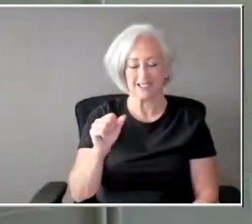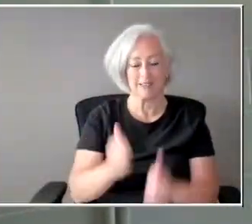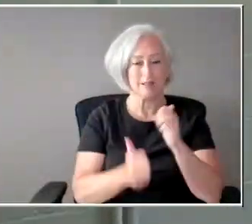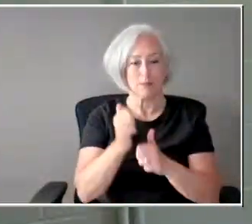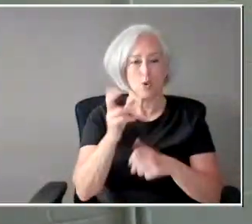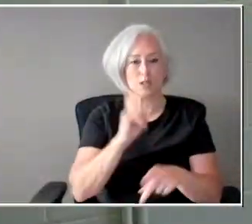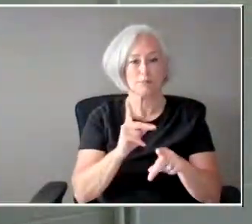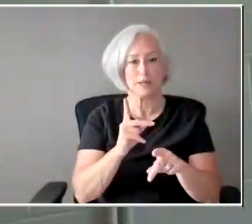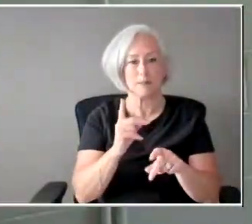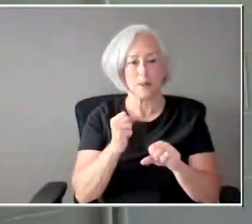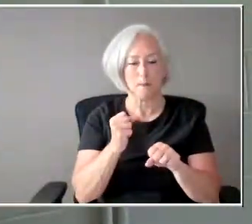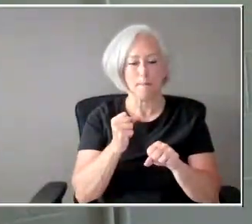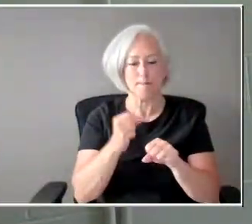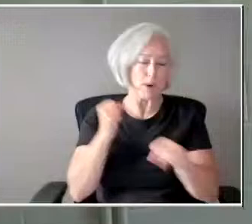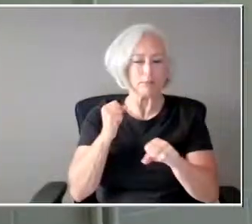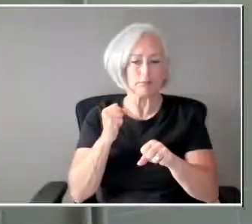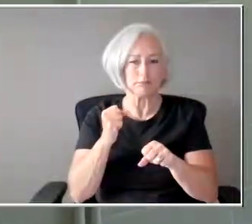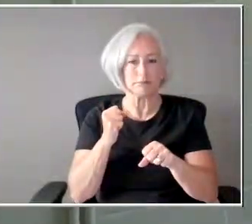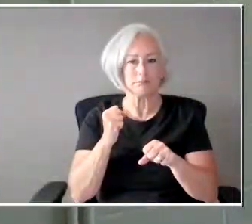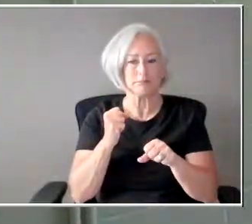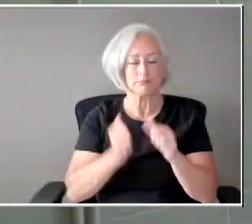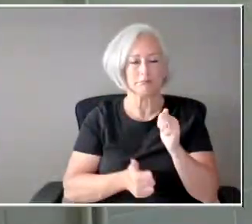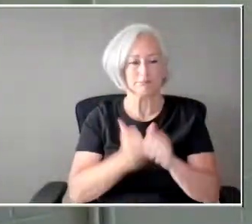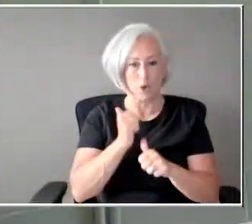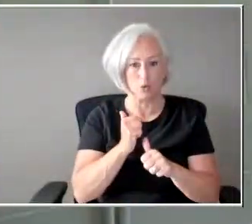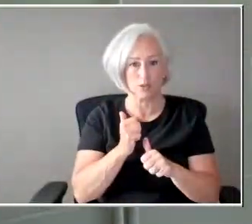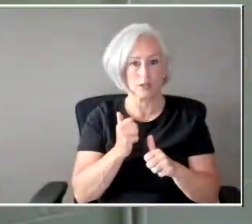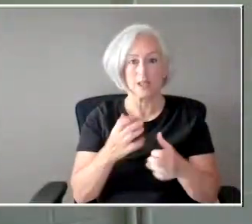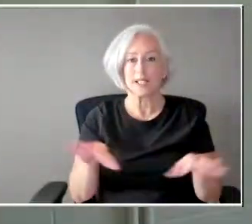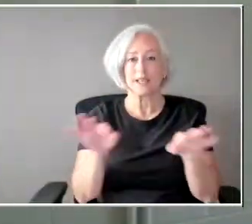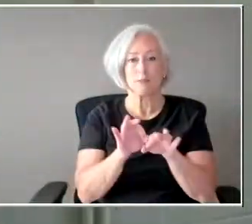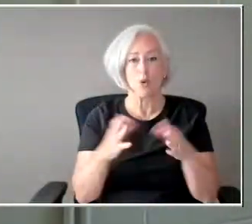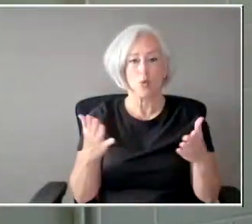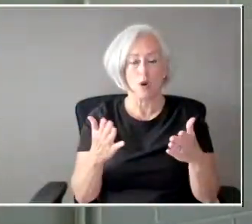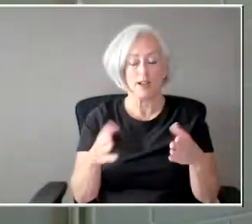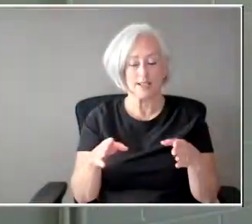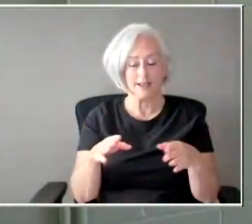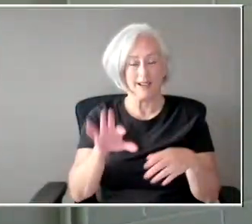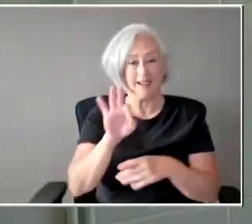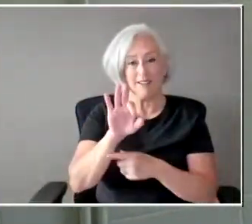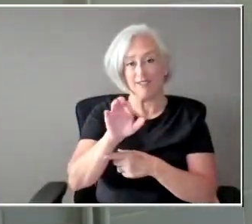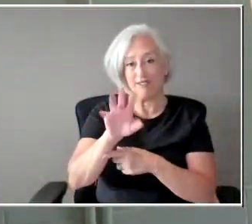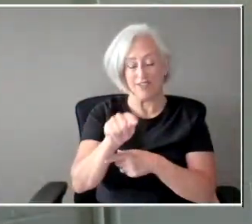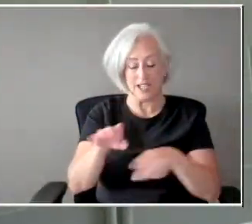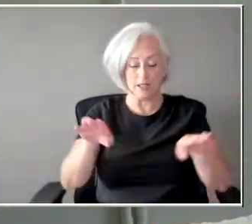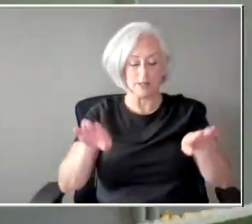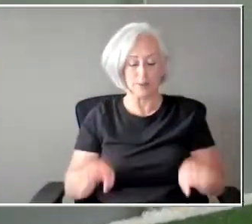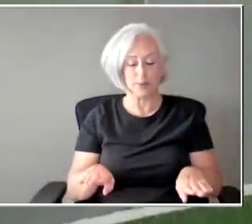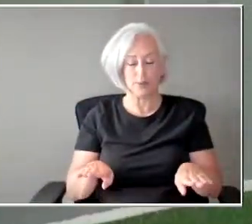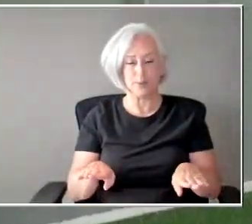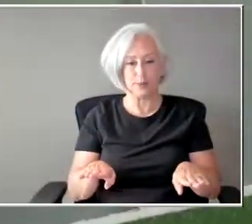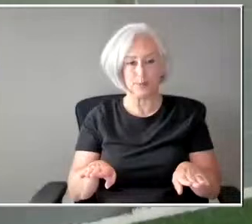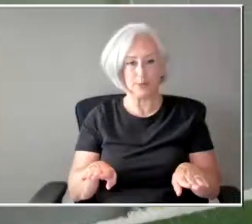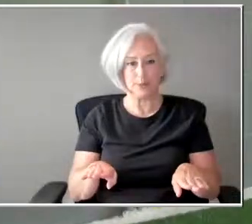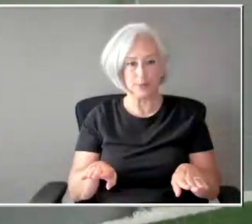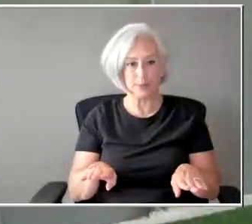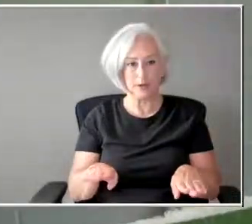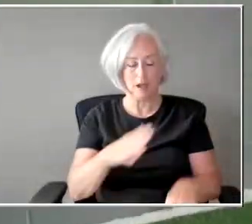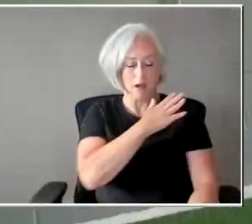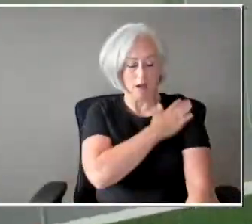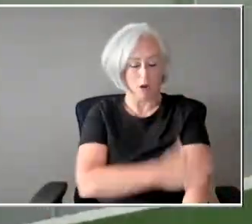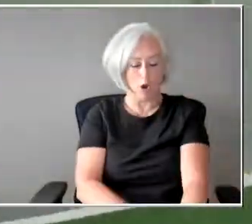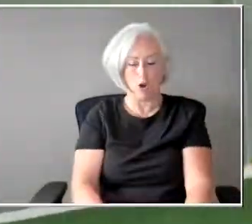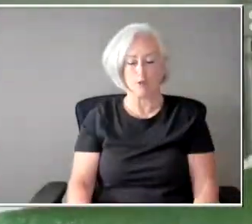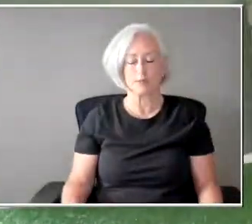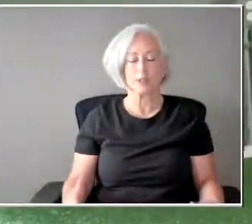so the first thing you're going to do is keep your feet fairly close together, arms are going to be relaxed, and you're going to just reach for your toes. And I don't say